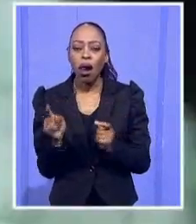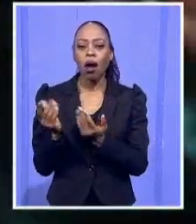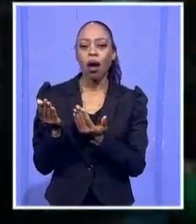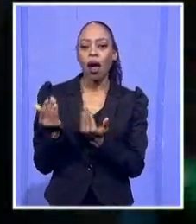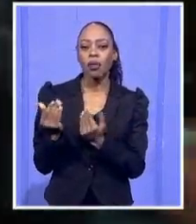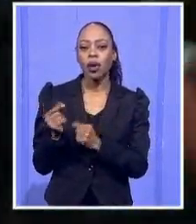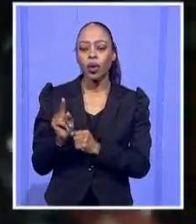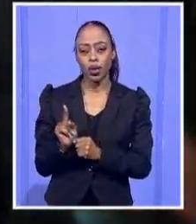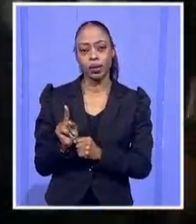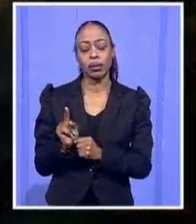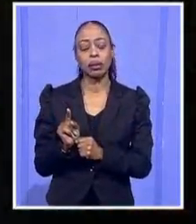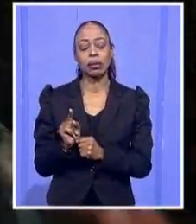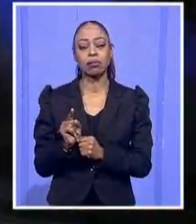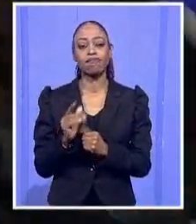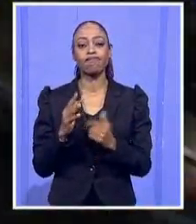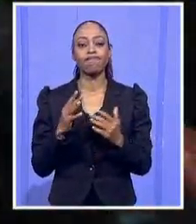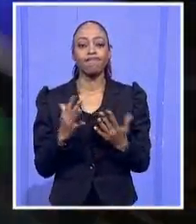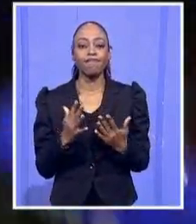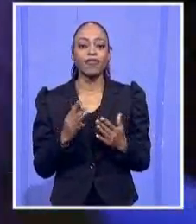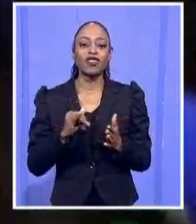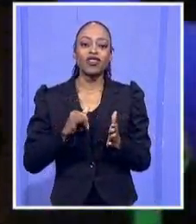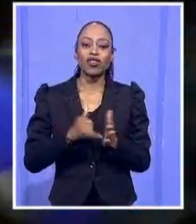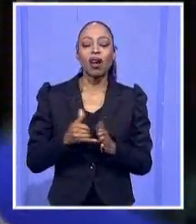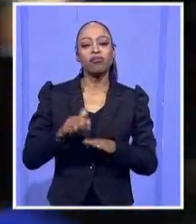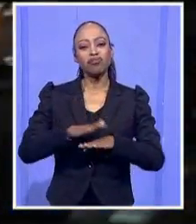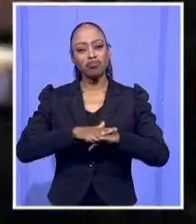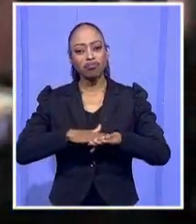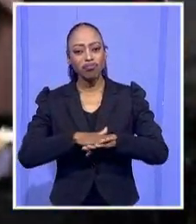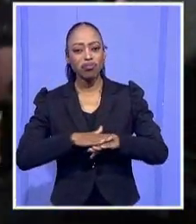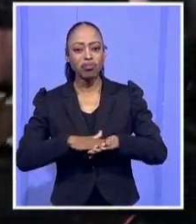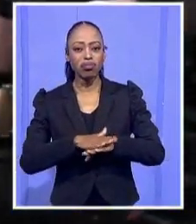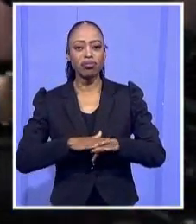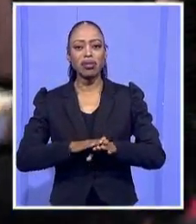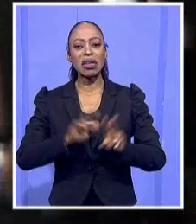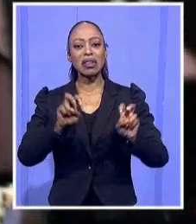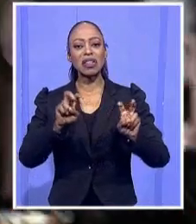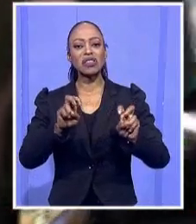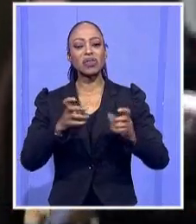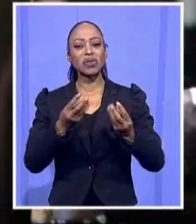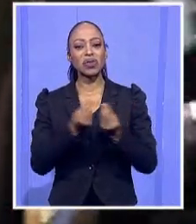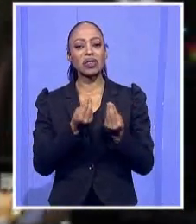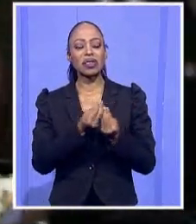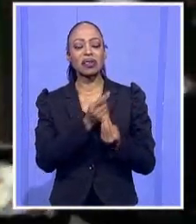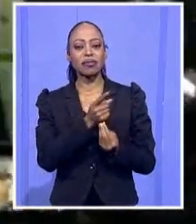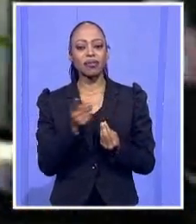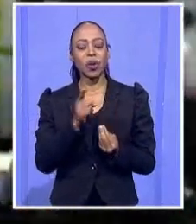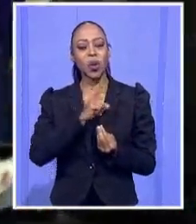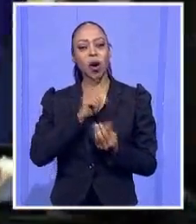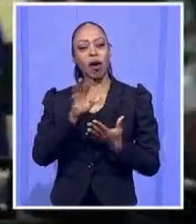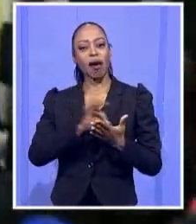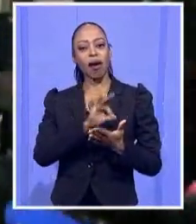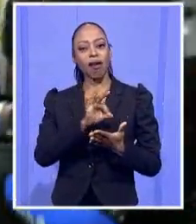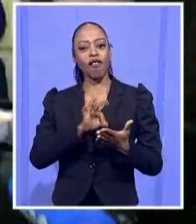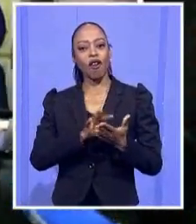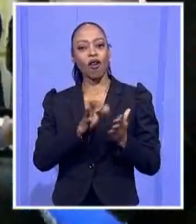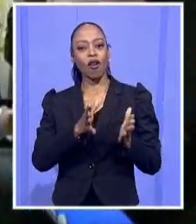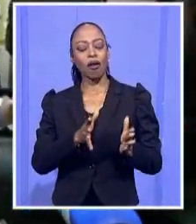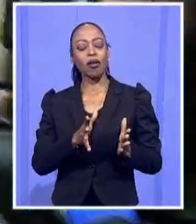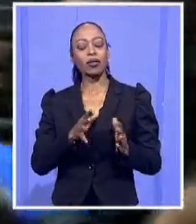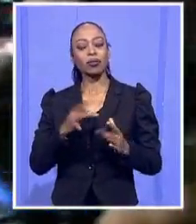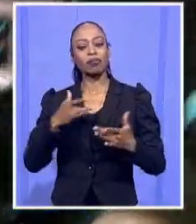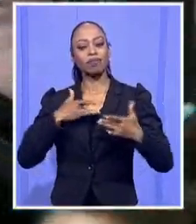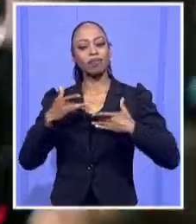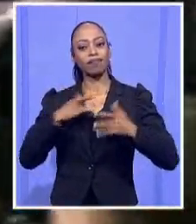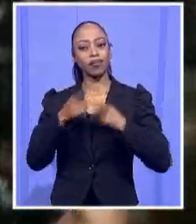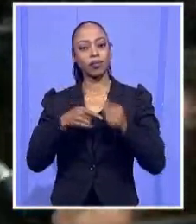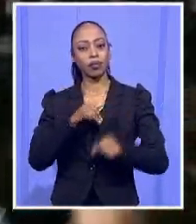how it's just basic bread and butter matters, that the electorate is concerned about in Kenya. She spoke to us